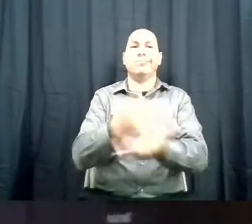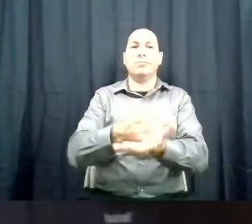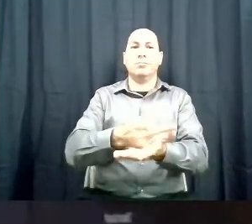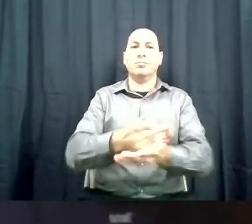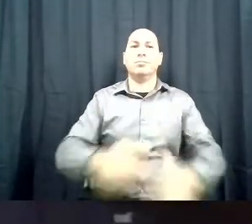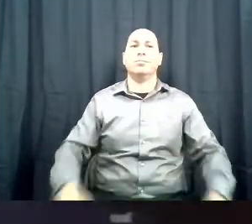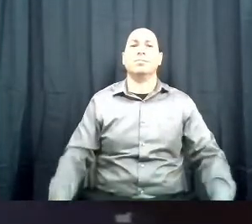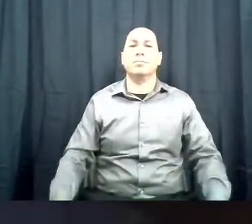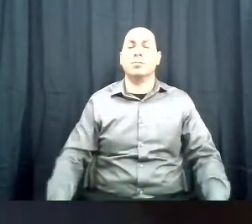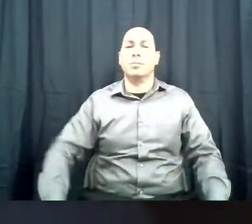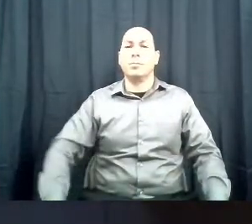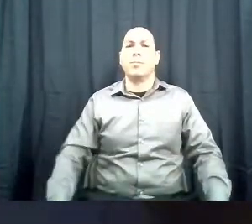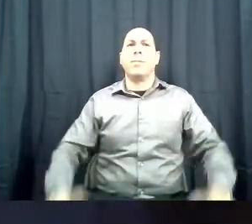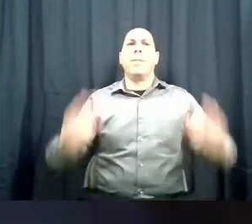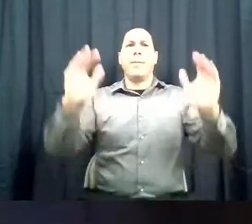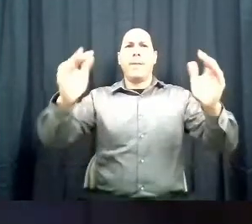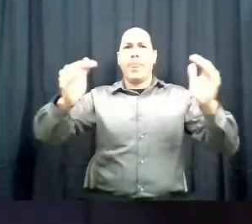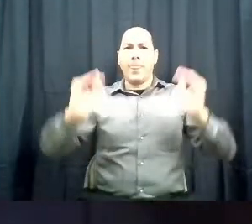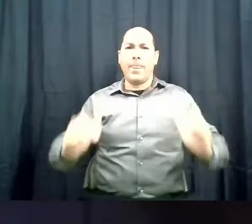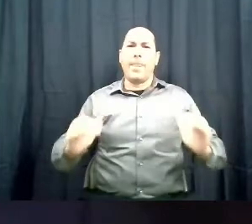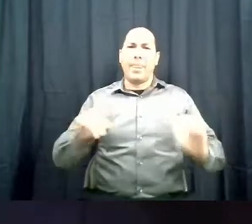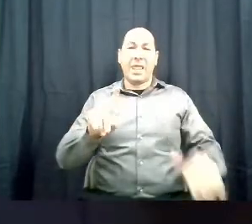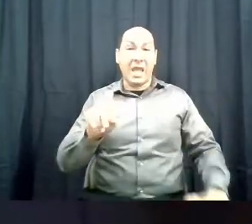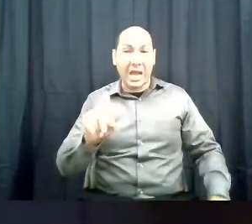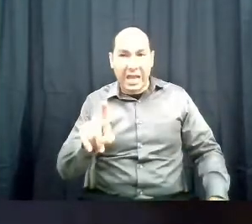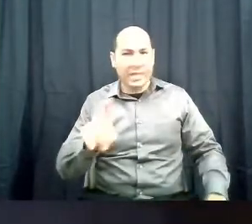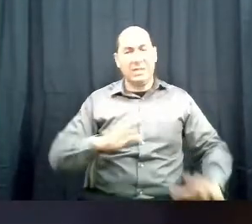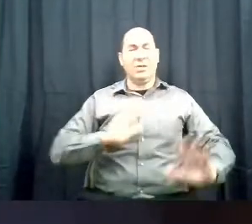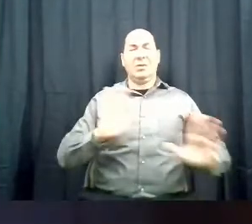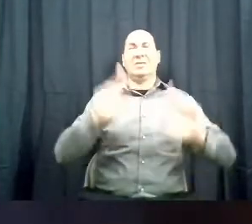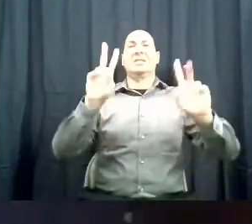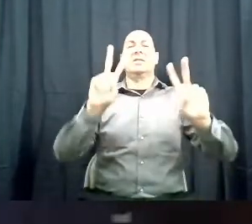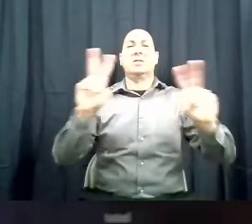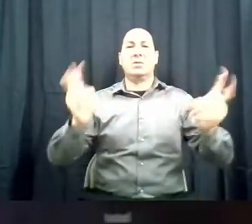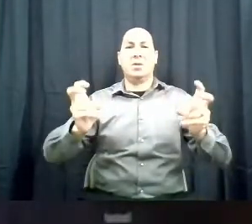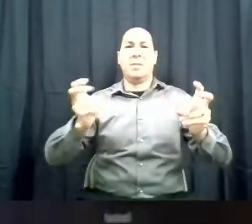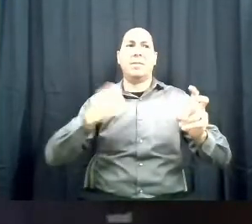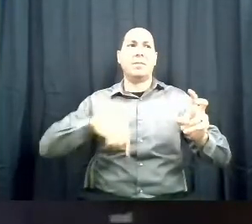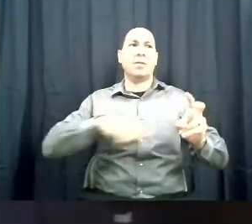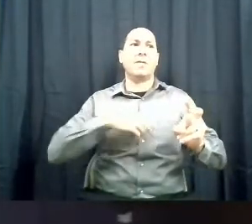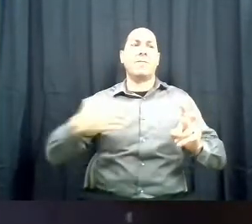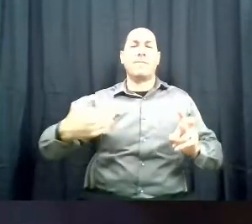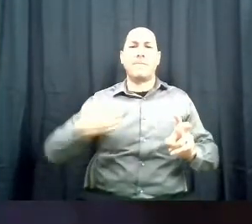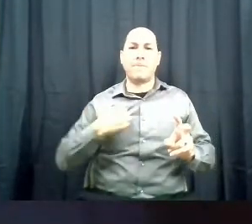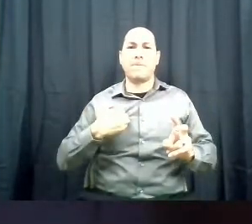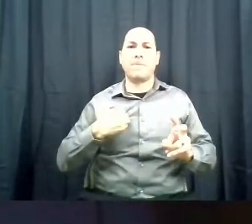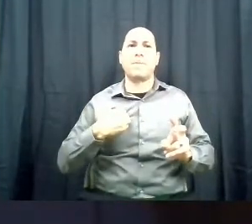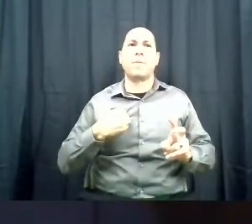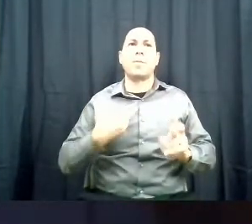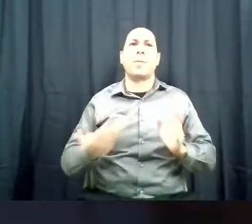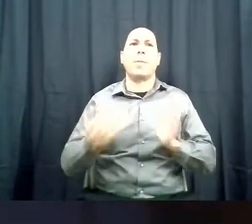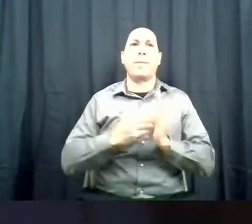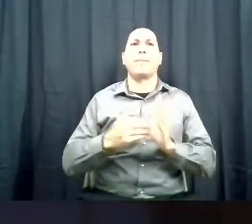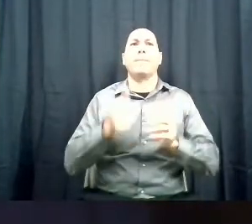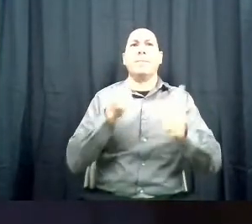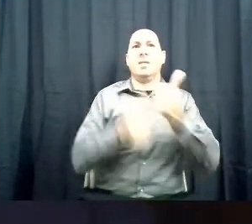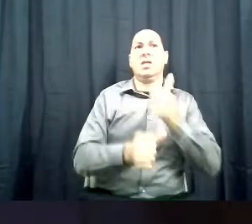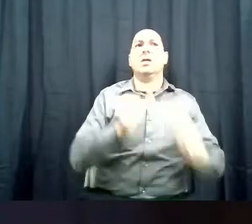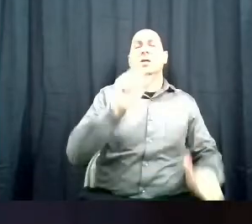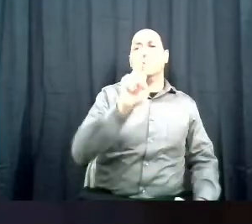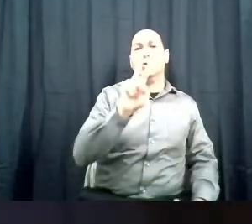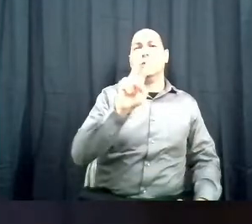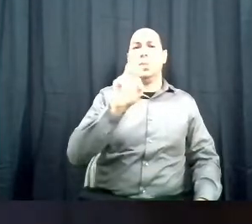The next question, or the next topic that we have is again under 207, the